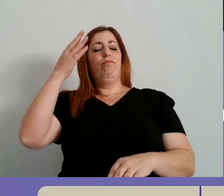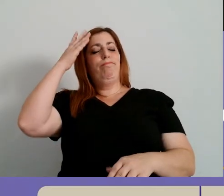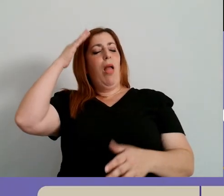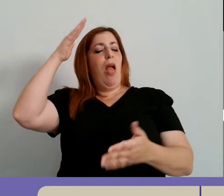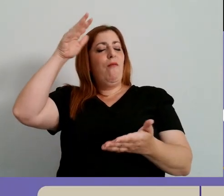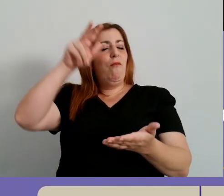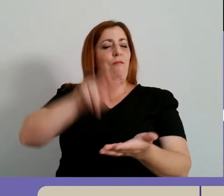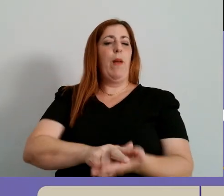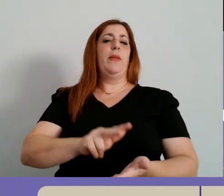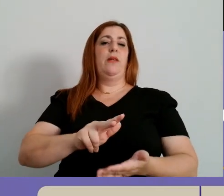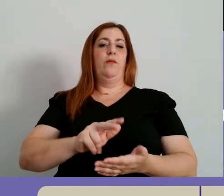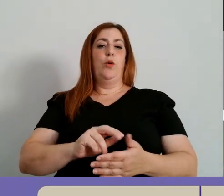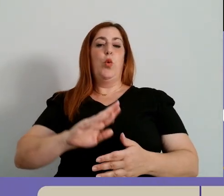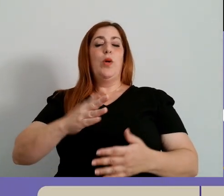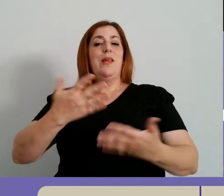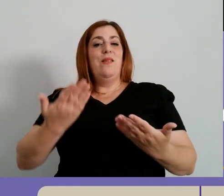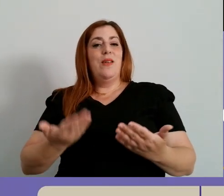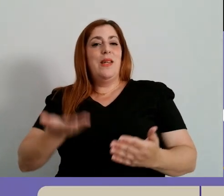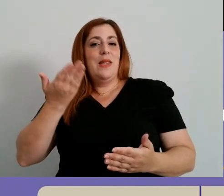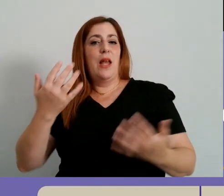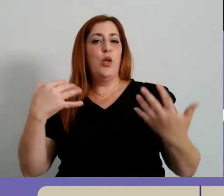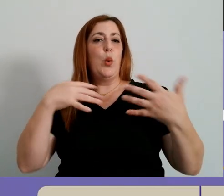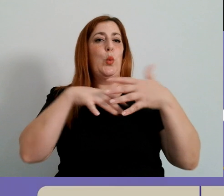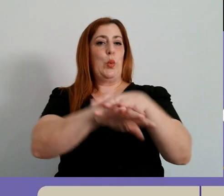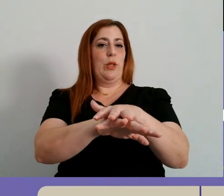inclusive future as well.